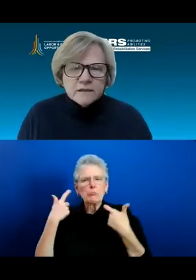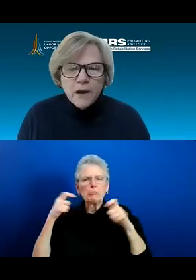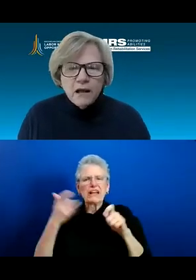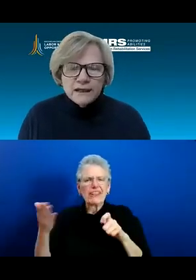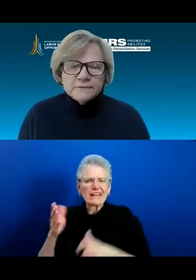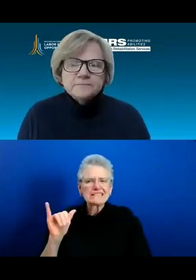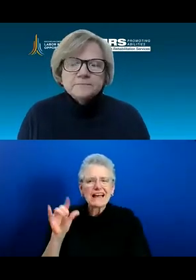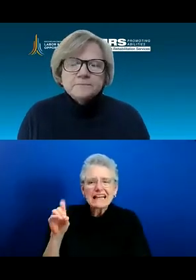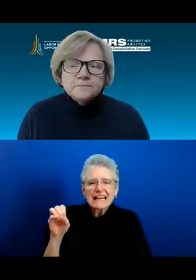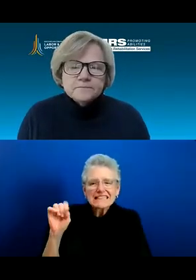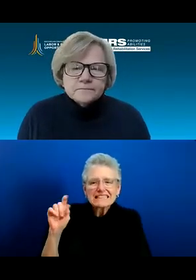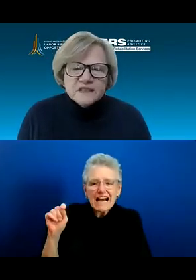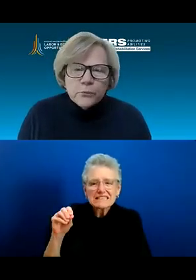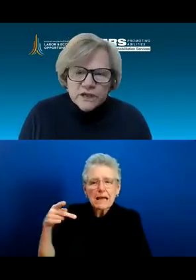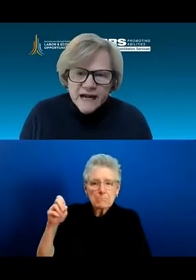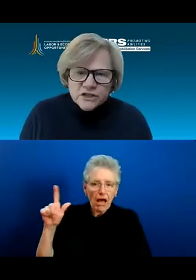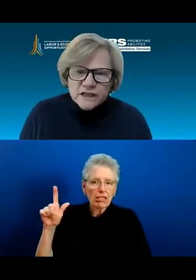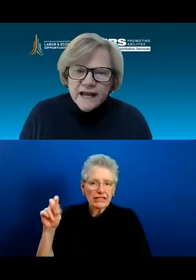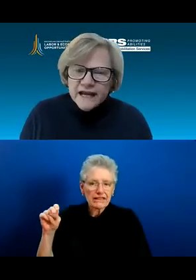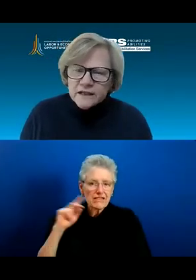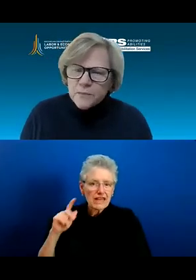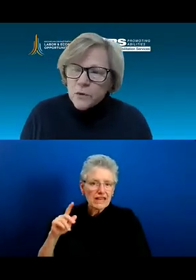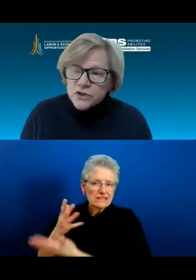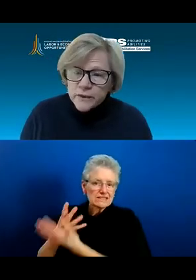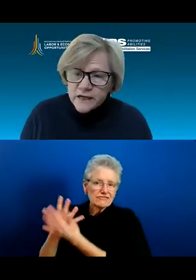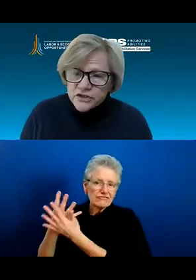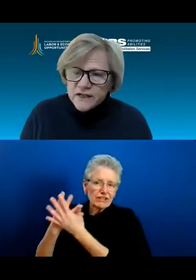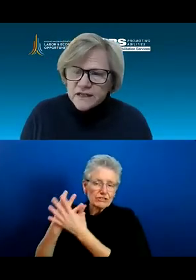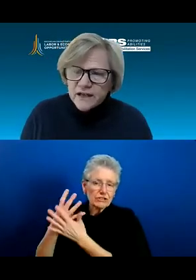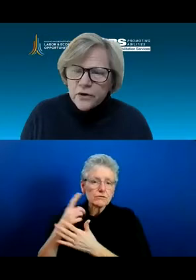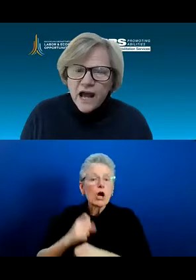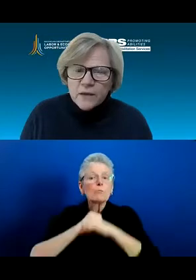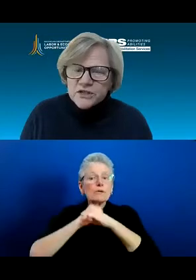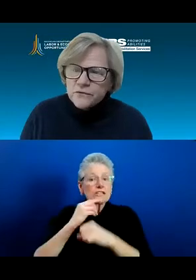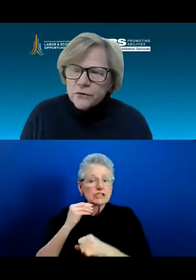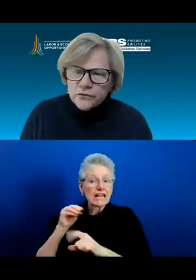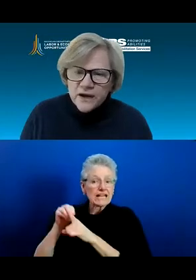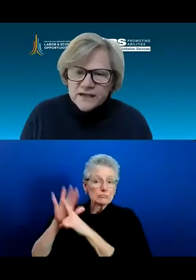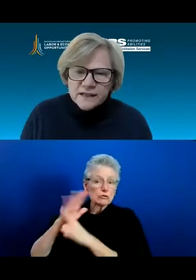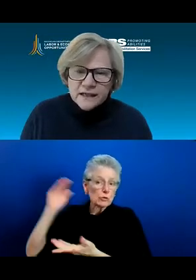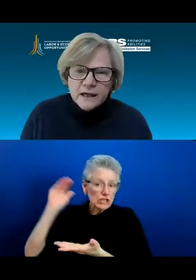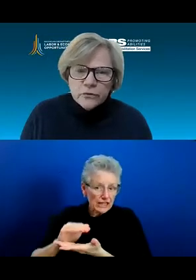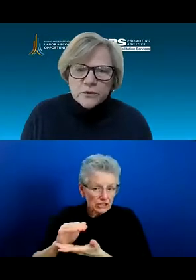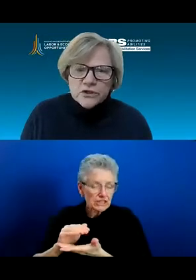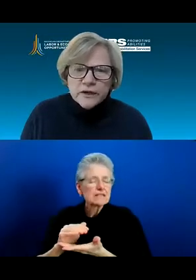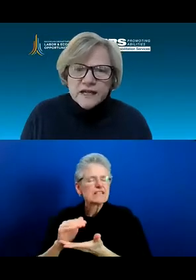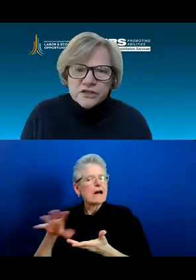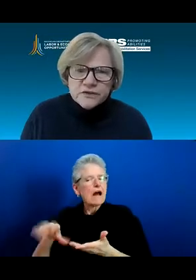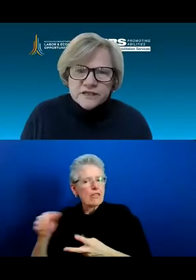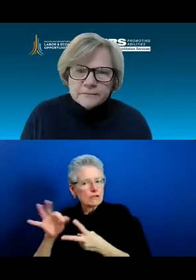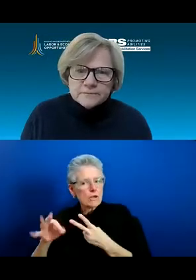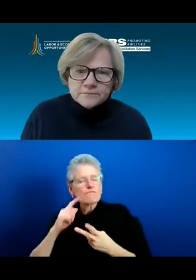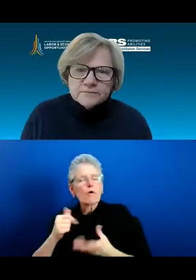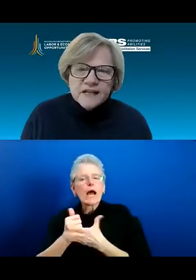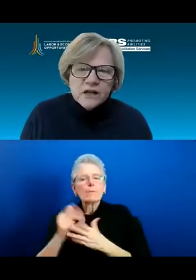dust and pollen. Protection and exposure reduction is another option for addressing respiratory